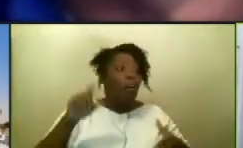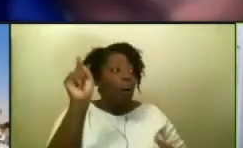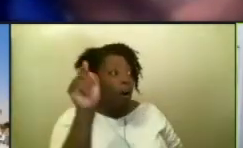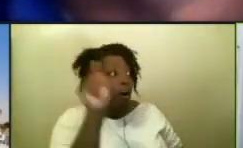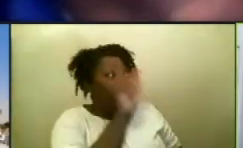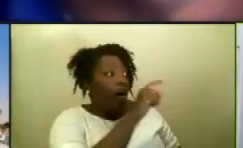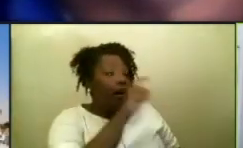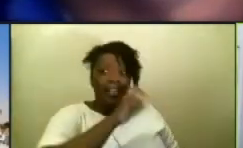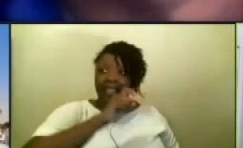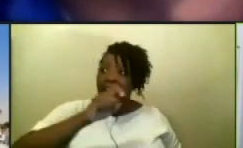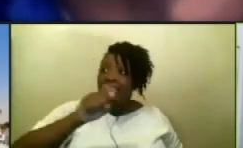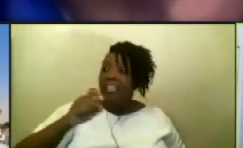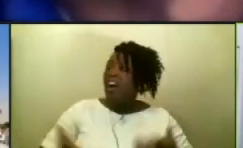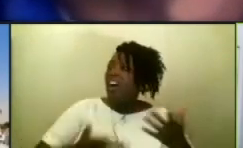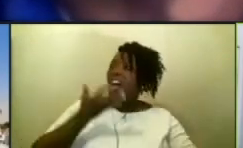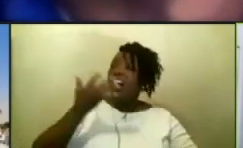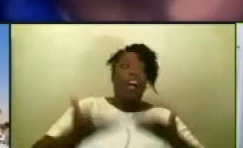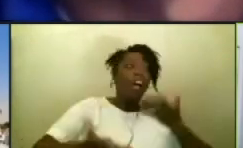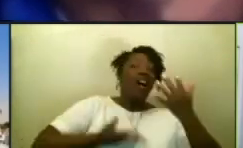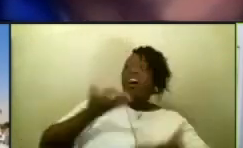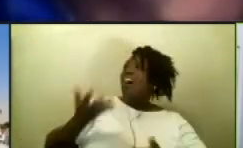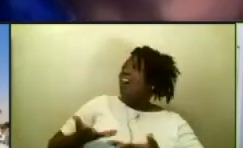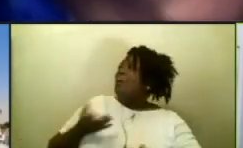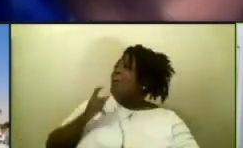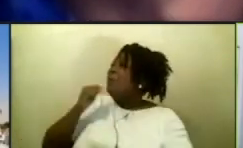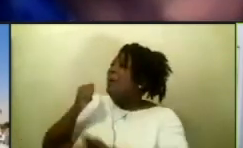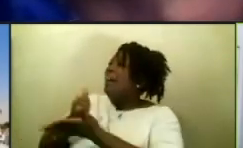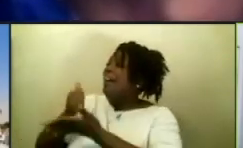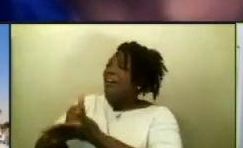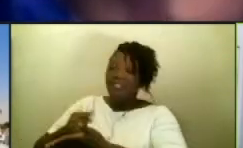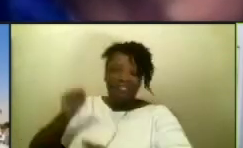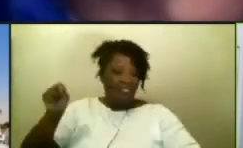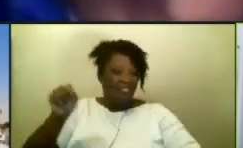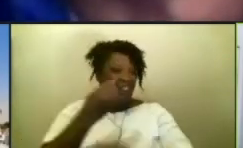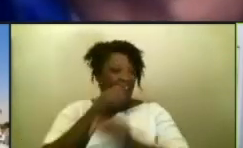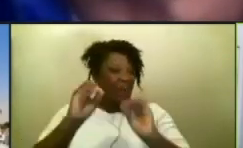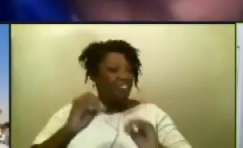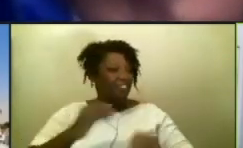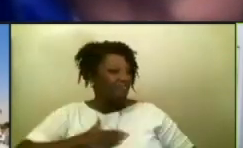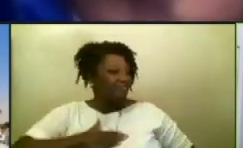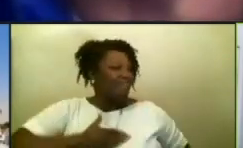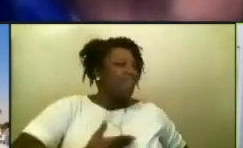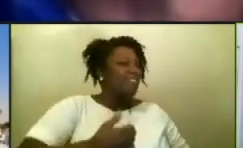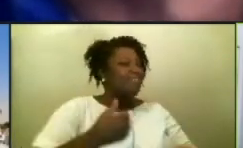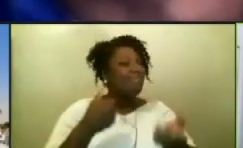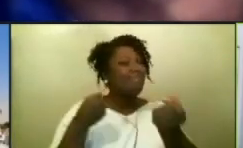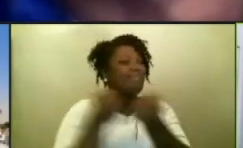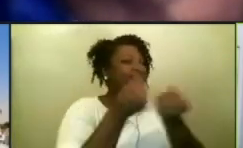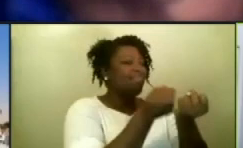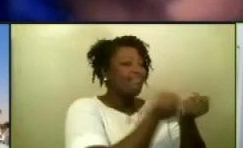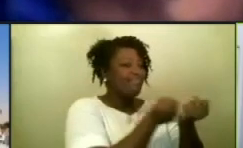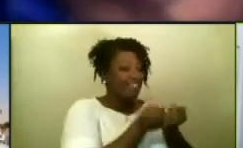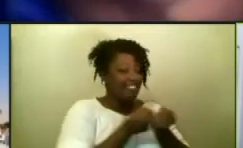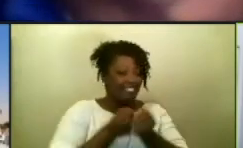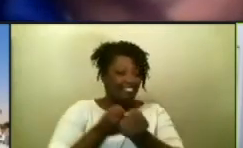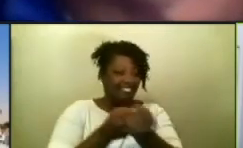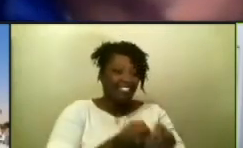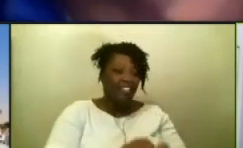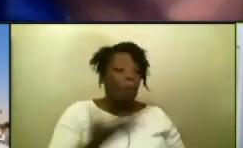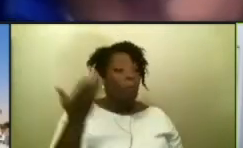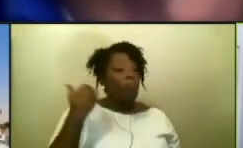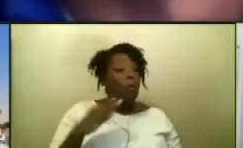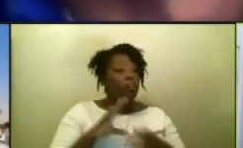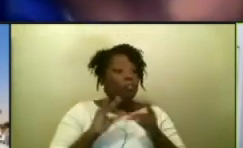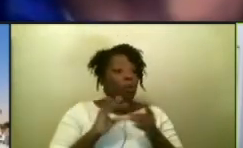are going unmet in other circles. City government, I've always said in economic development that